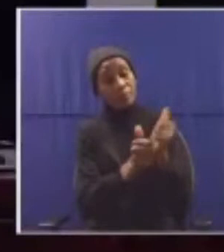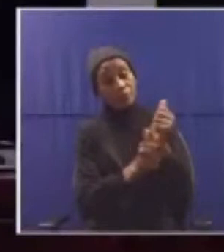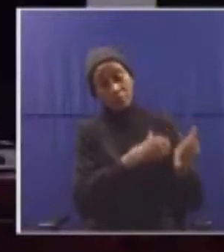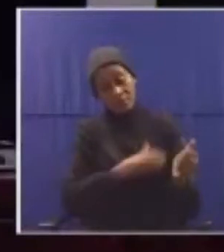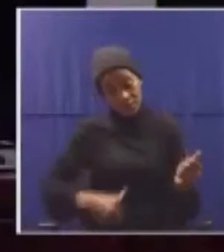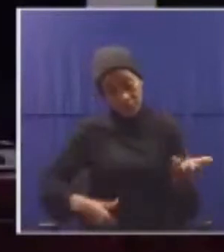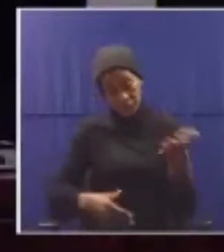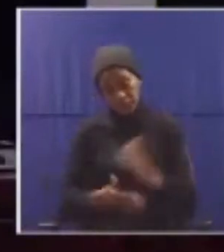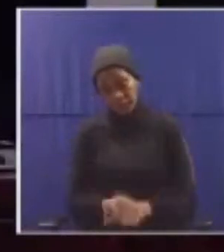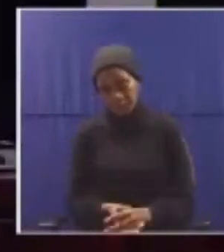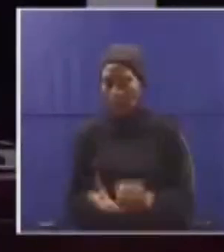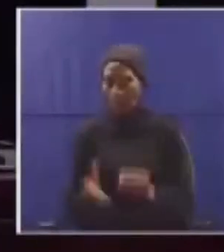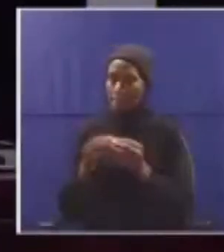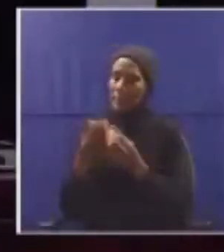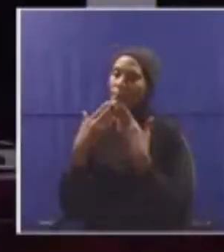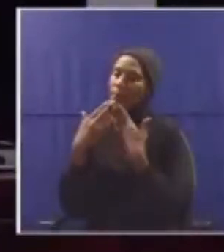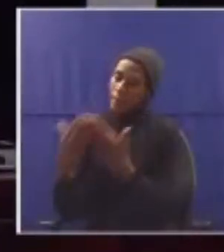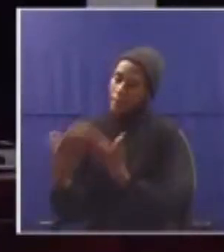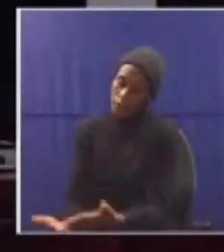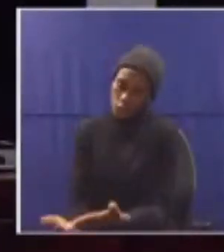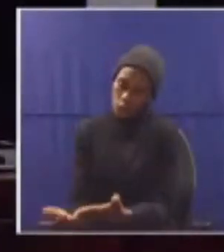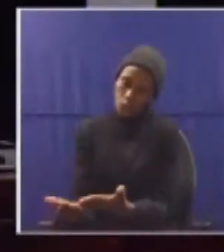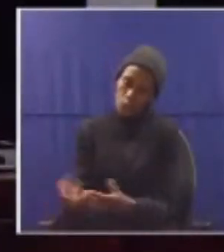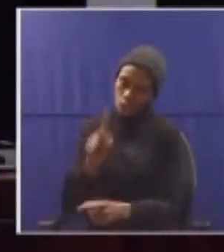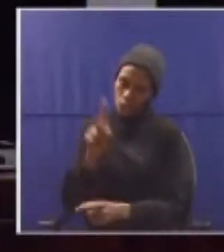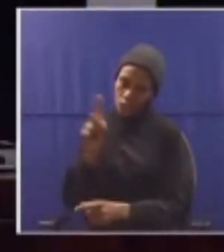President. Honorable Swart, thank you very much.